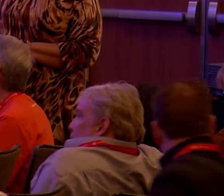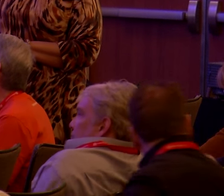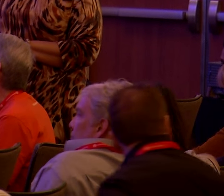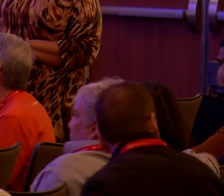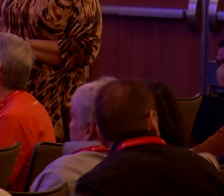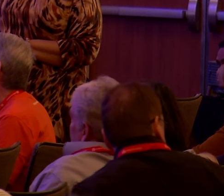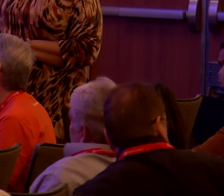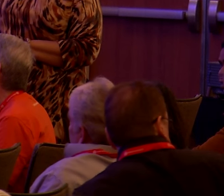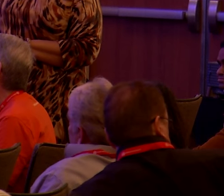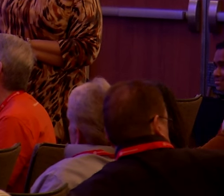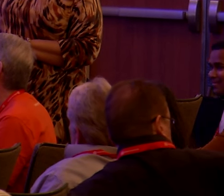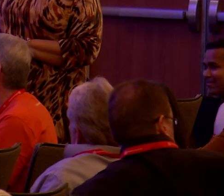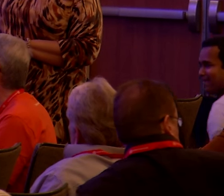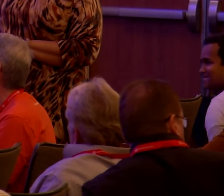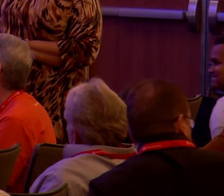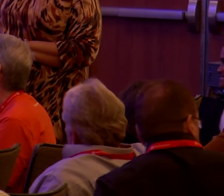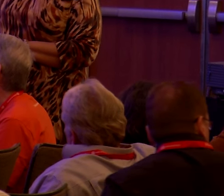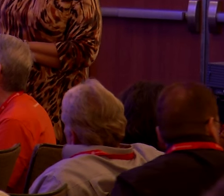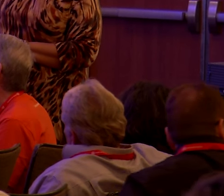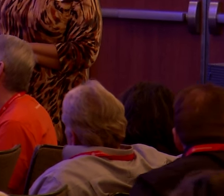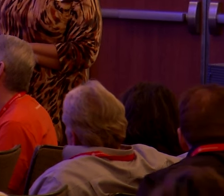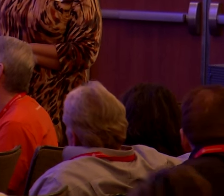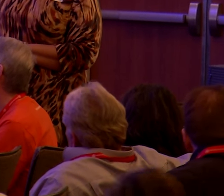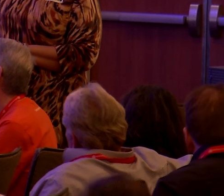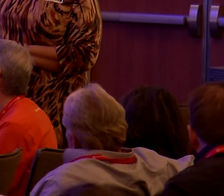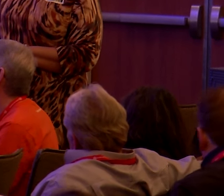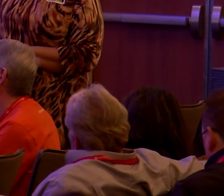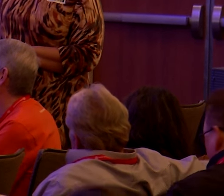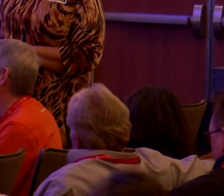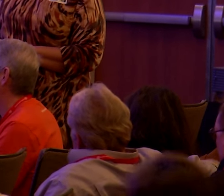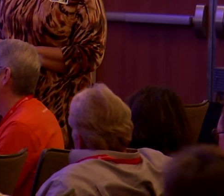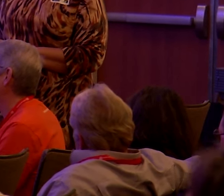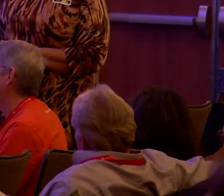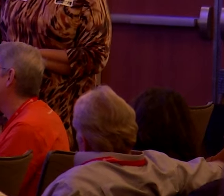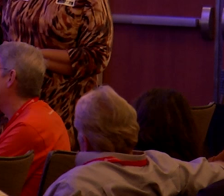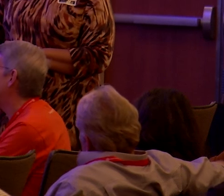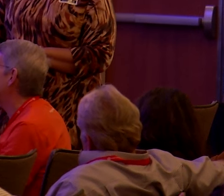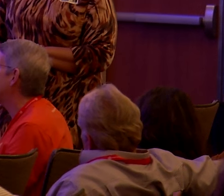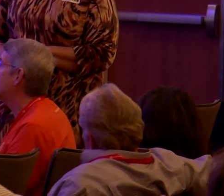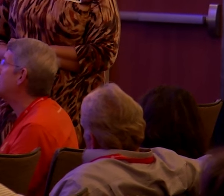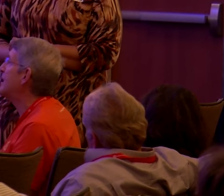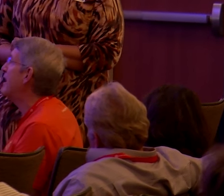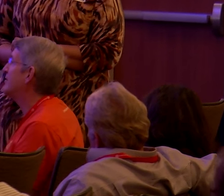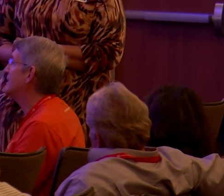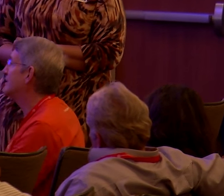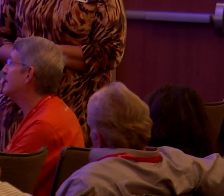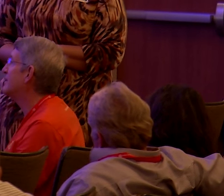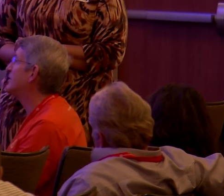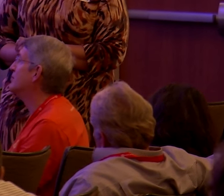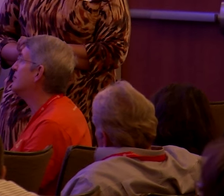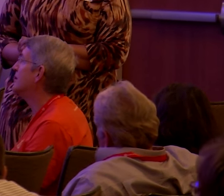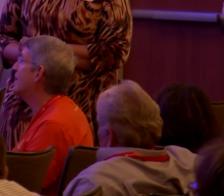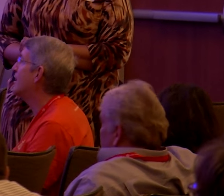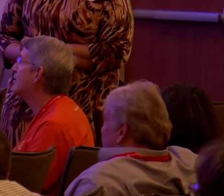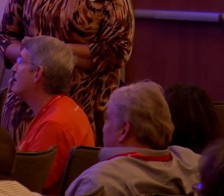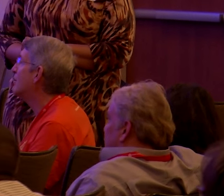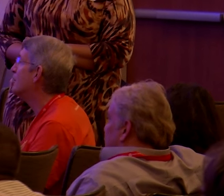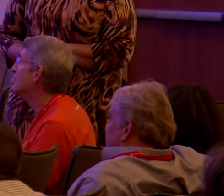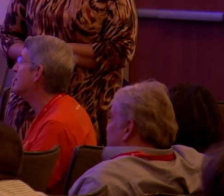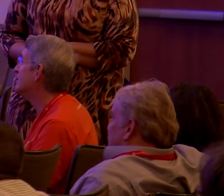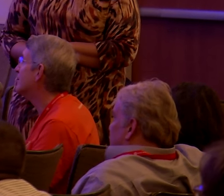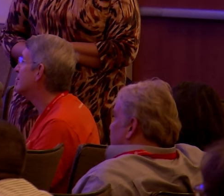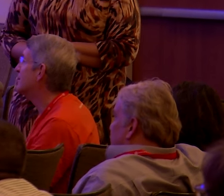would you suggest that the atheist community try and bring those people out and get them to join